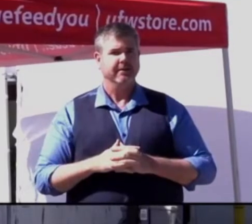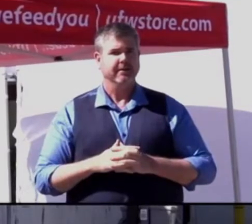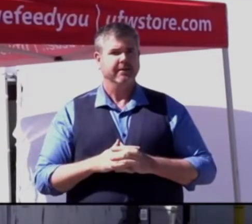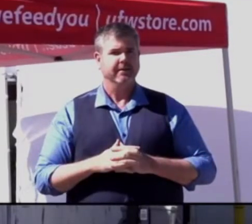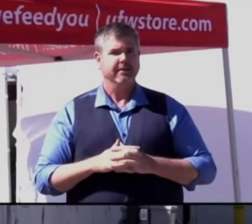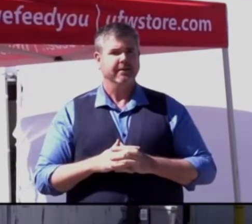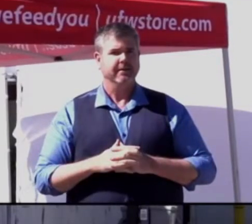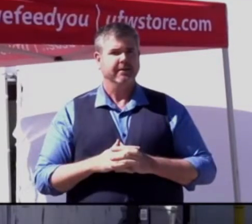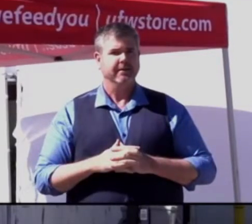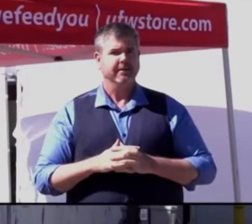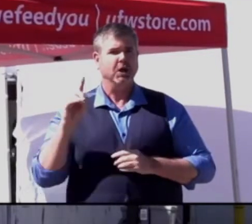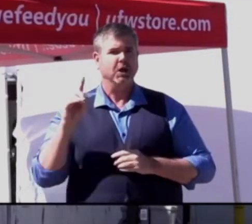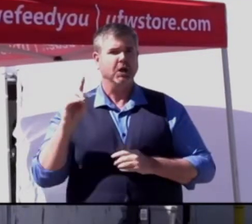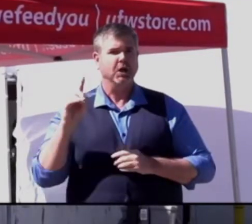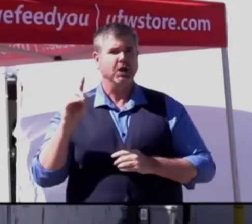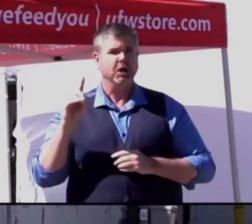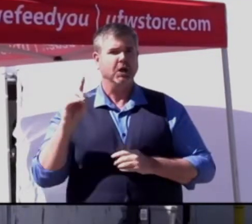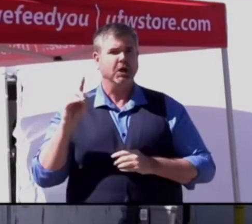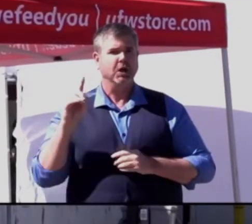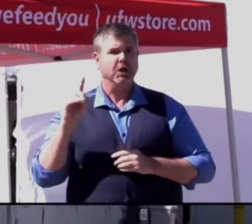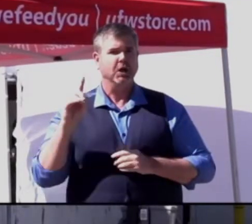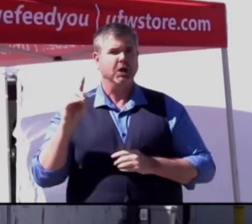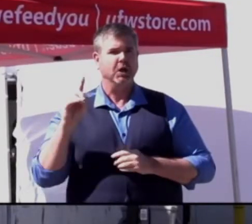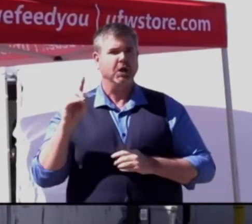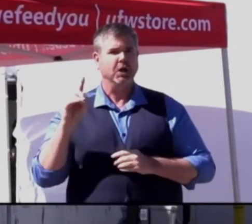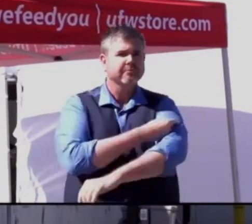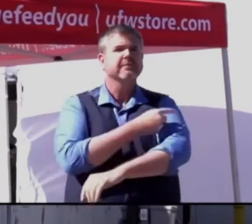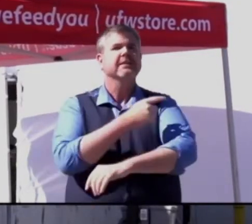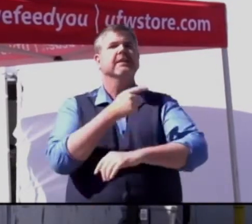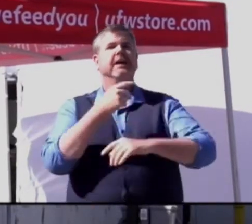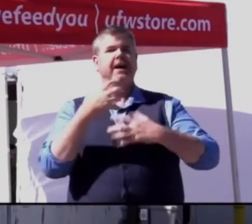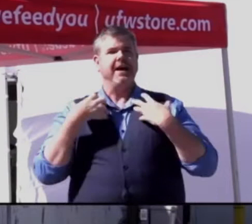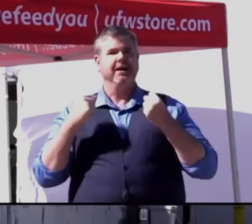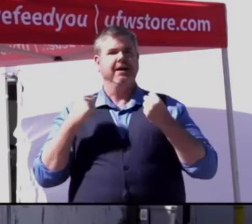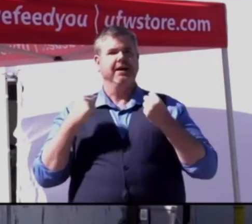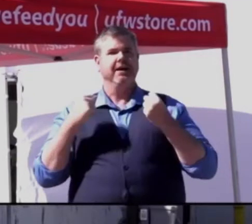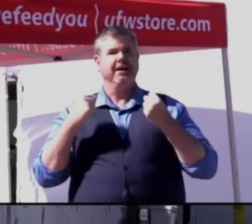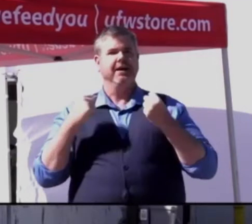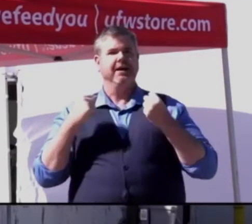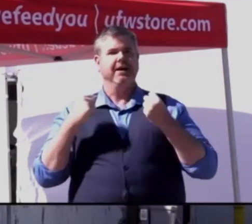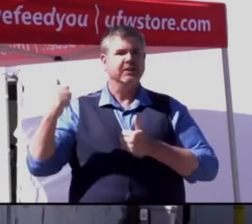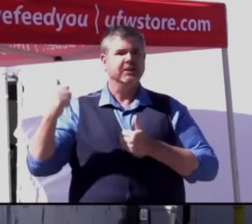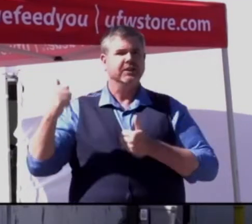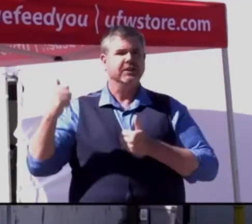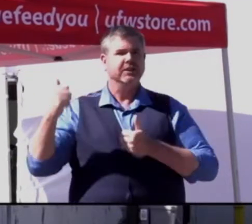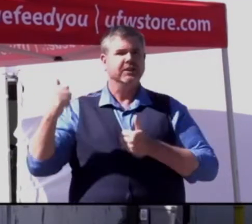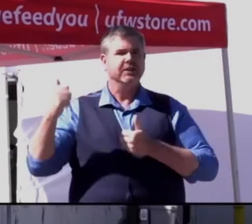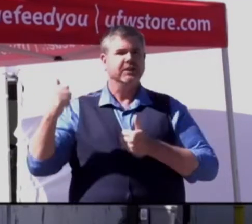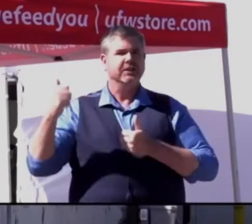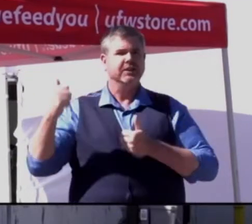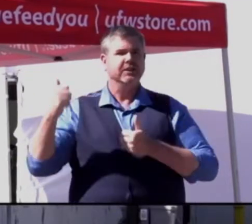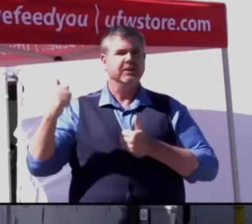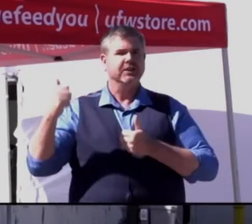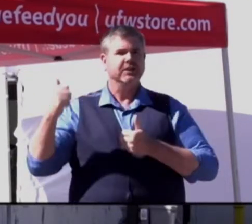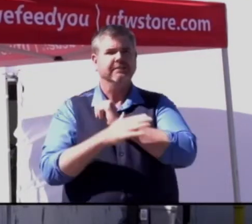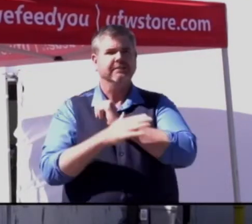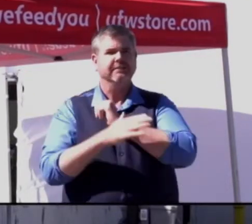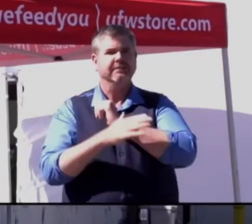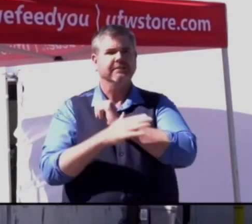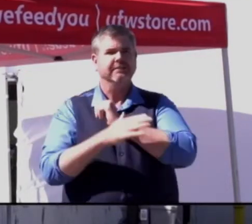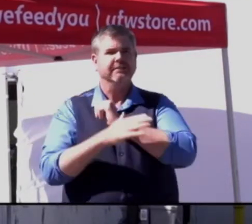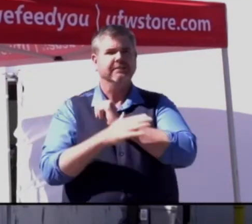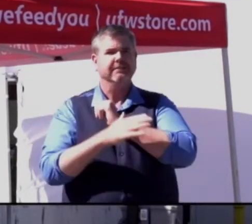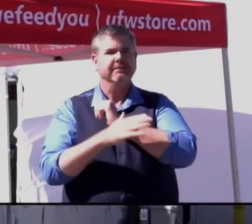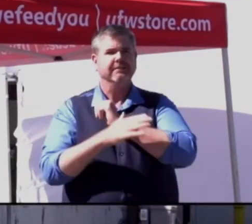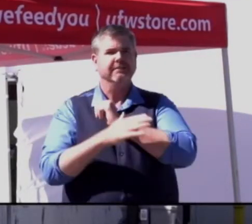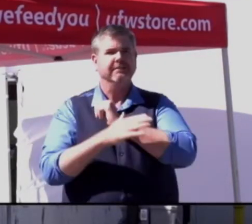Vaccine Health Officer for the County of Santa Clara. Supervisor Cindy Chavez, Santa Clara County Board of